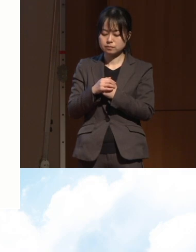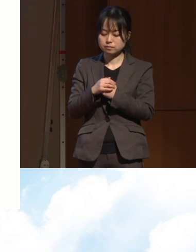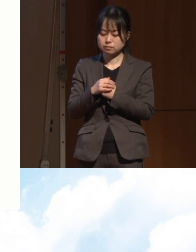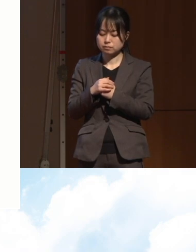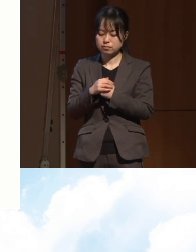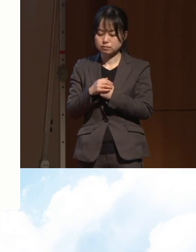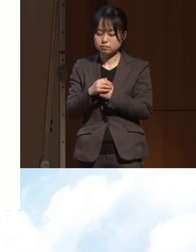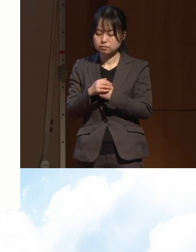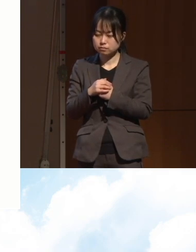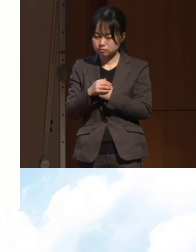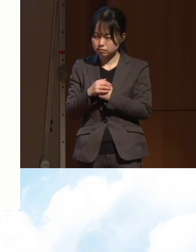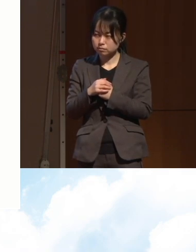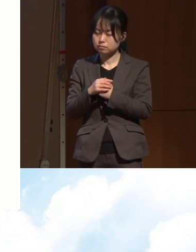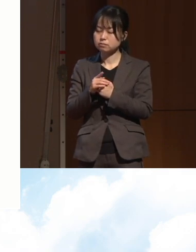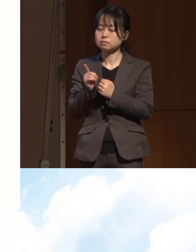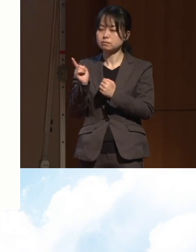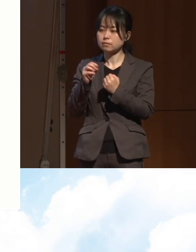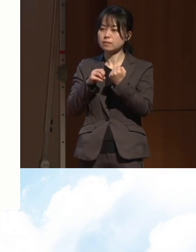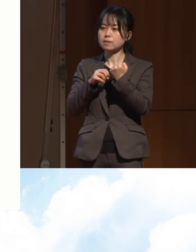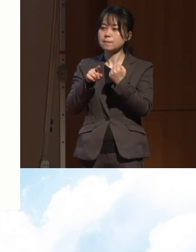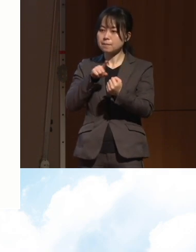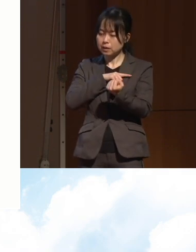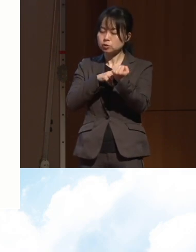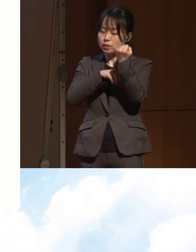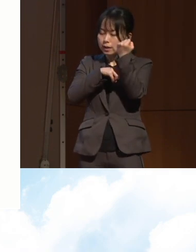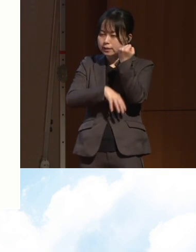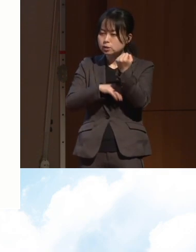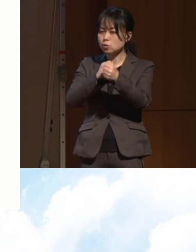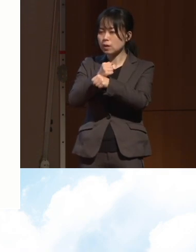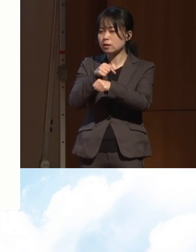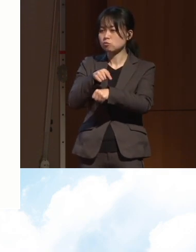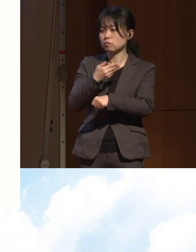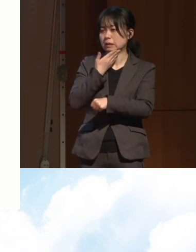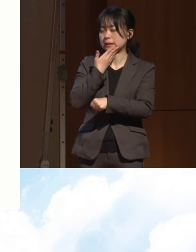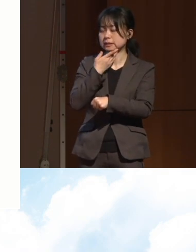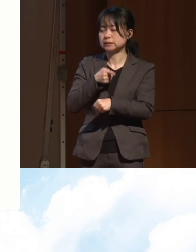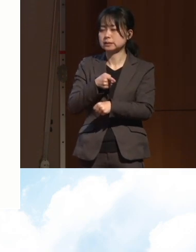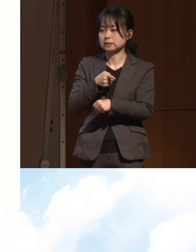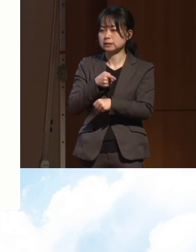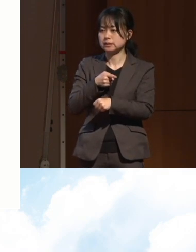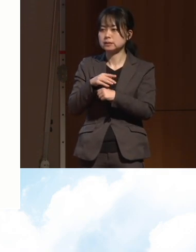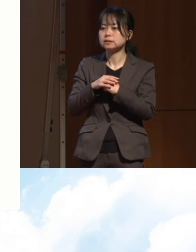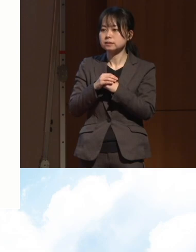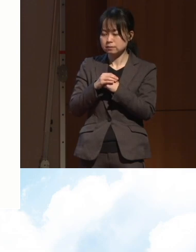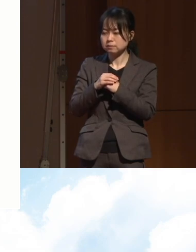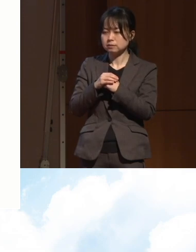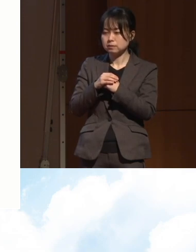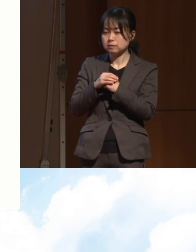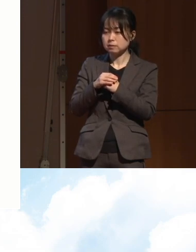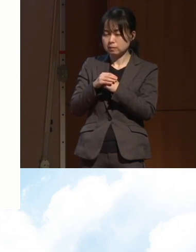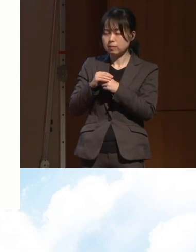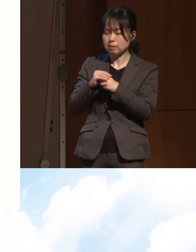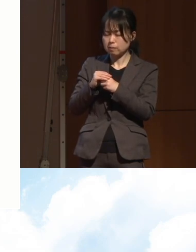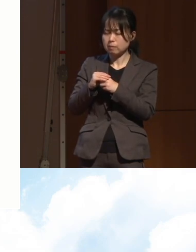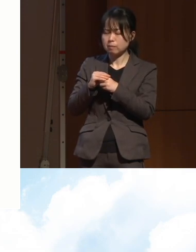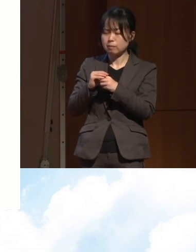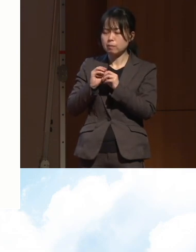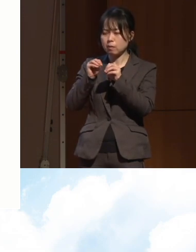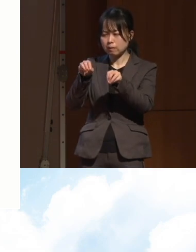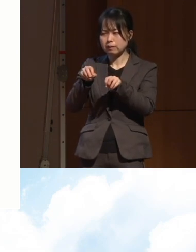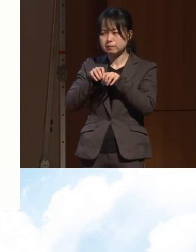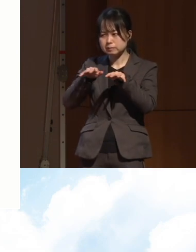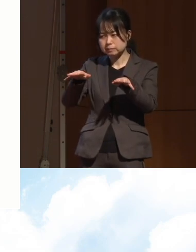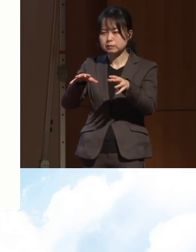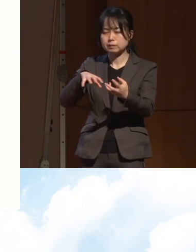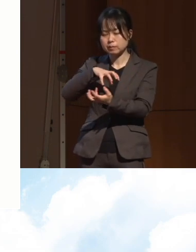is the pillar of that pandemic preparedness. And I'm going to start by telling you just some